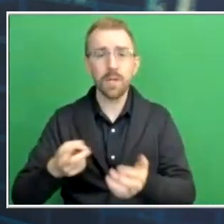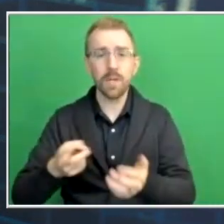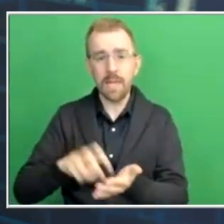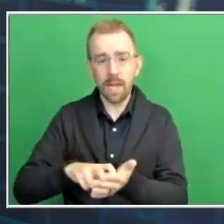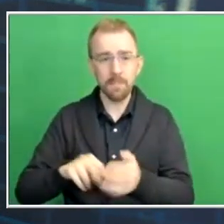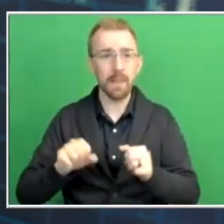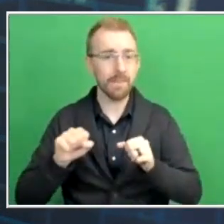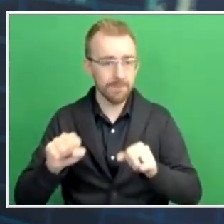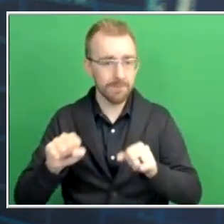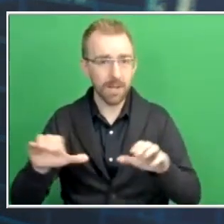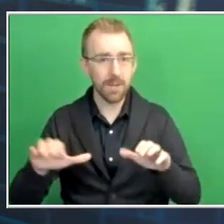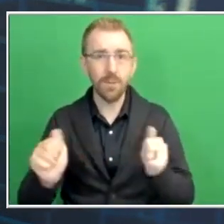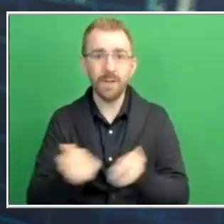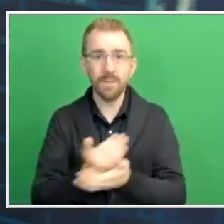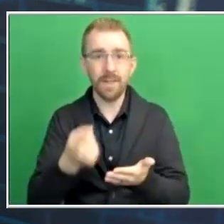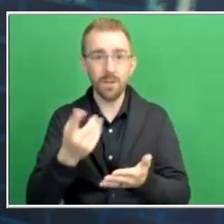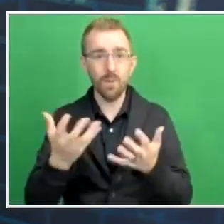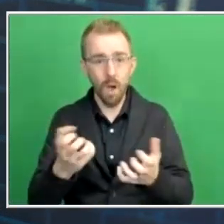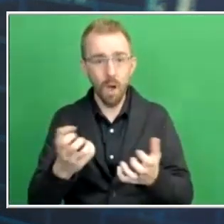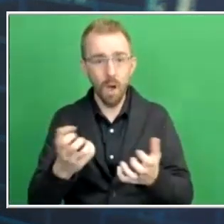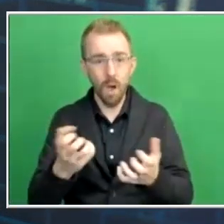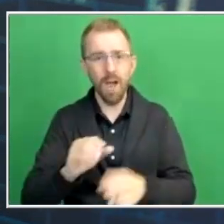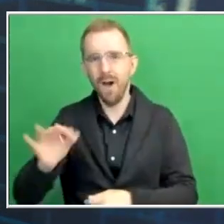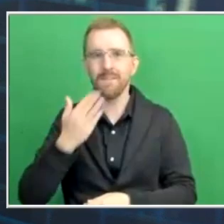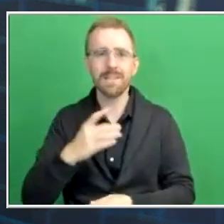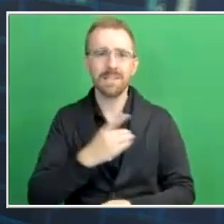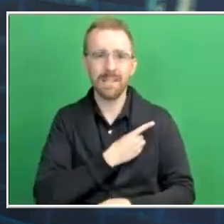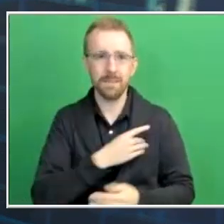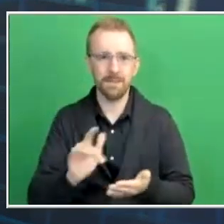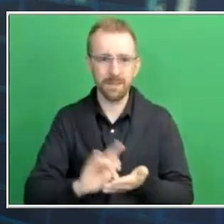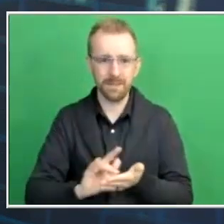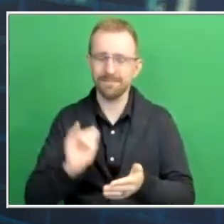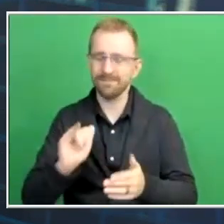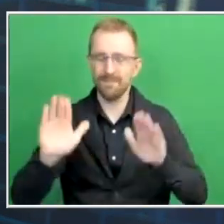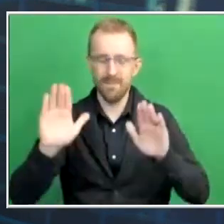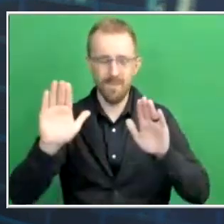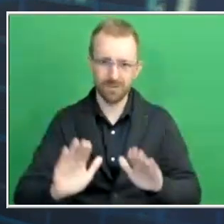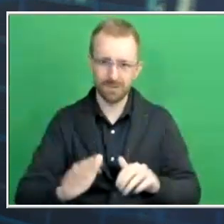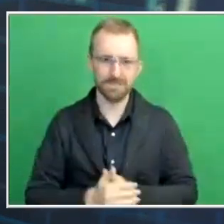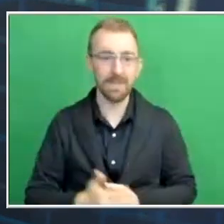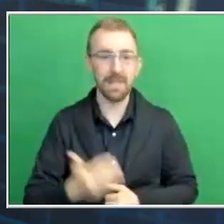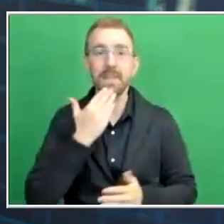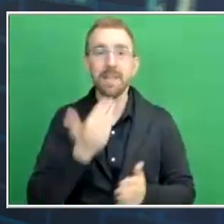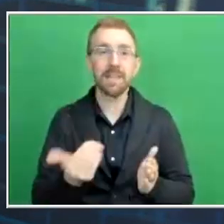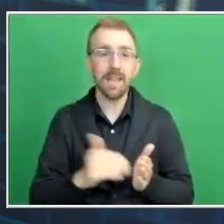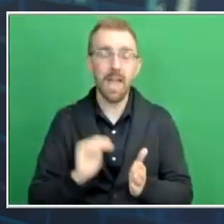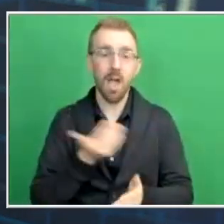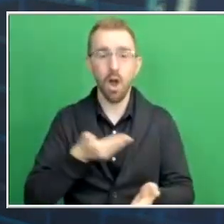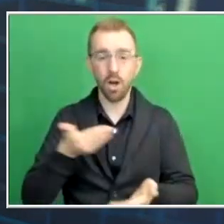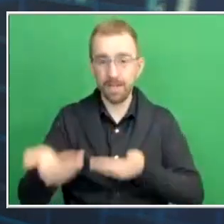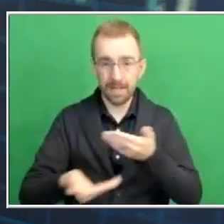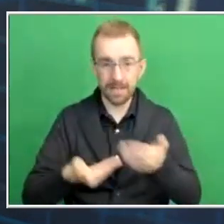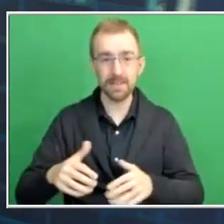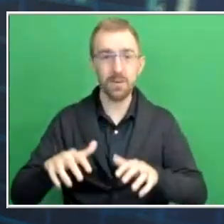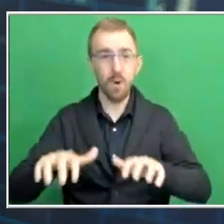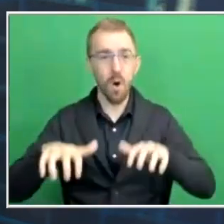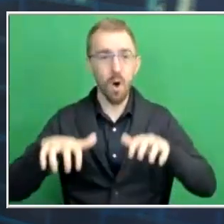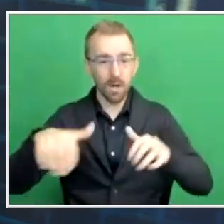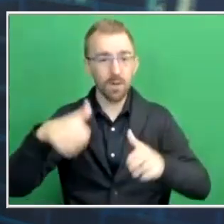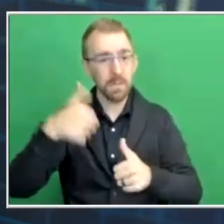and do everything you want and get off those diabetic meds. That's awesome. Thanks again to our guests. Thanks to our audience. Remember,